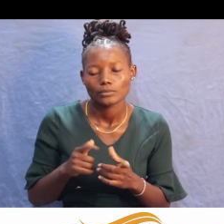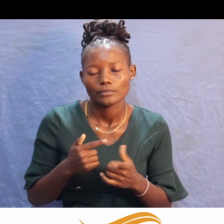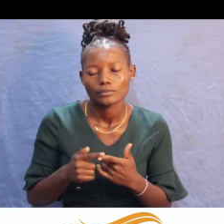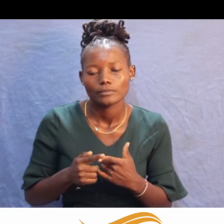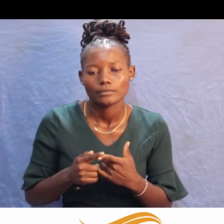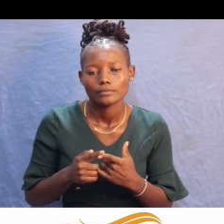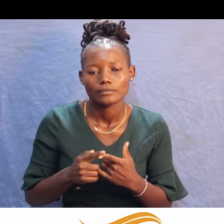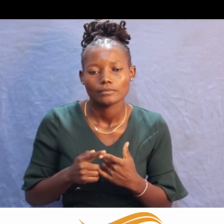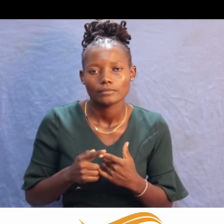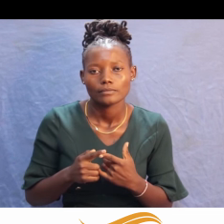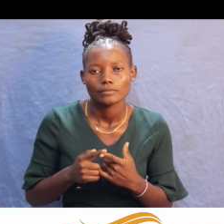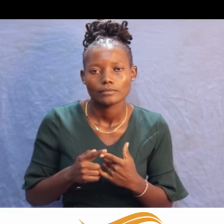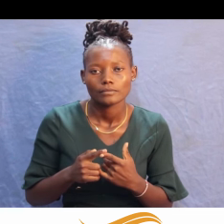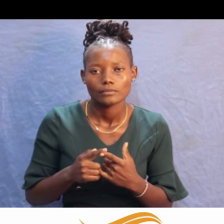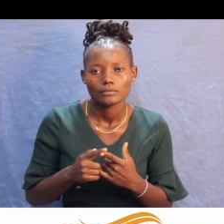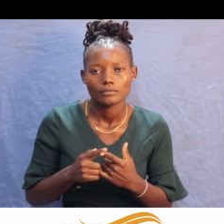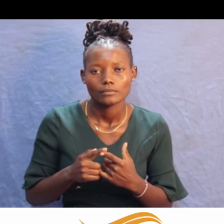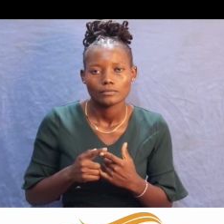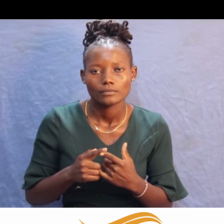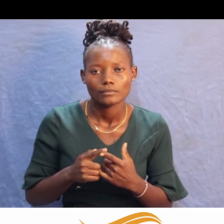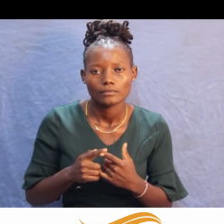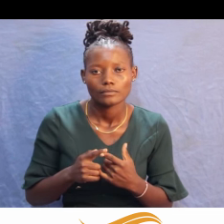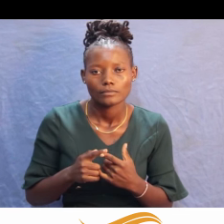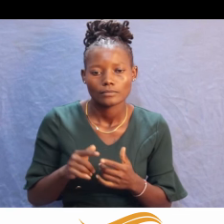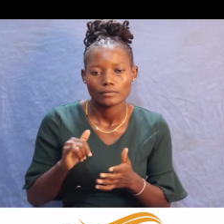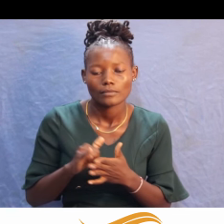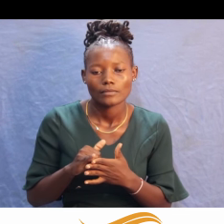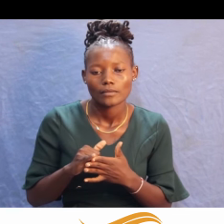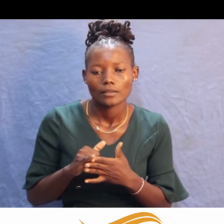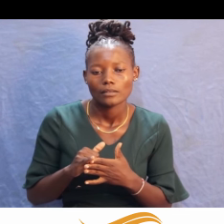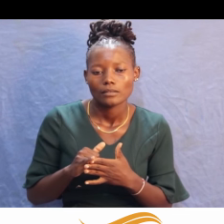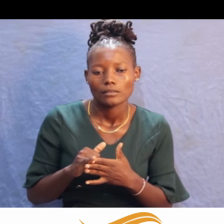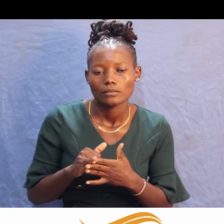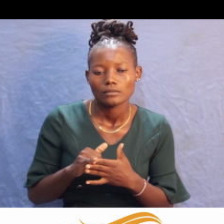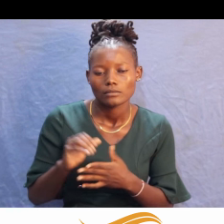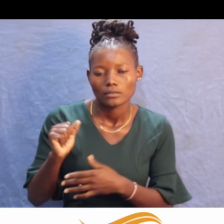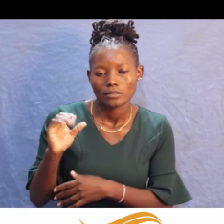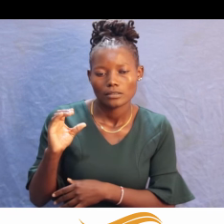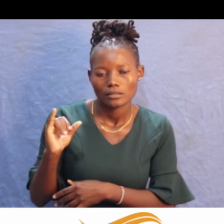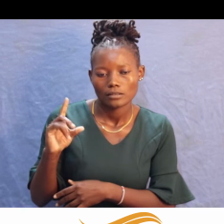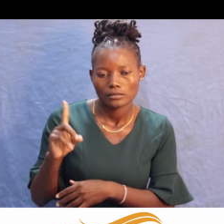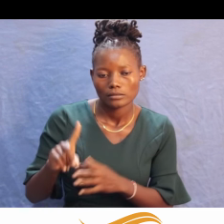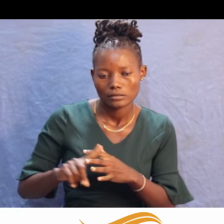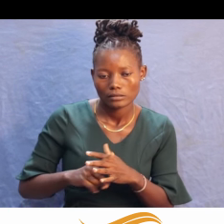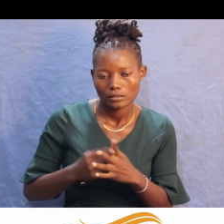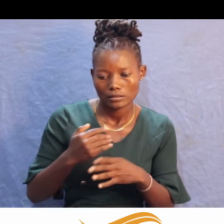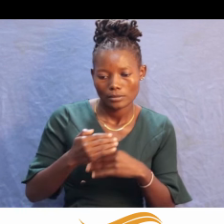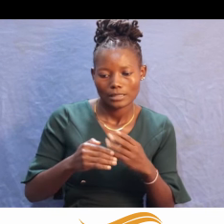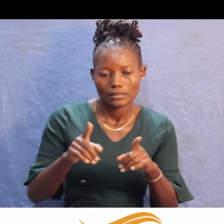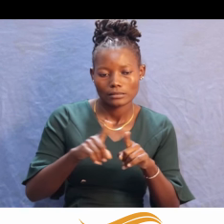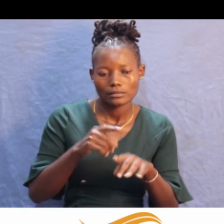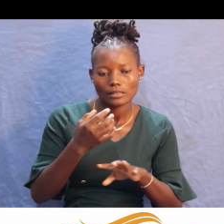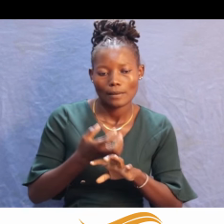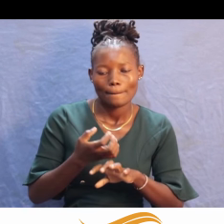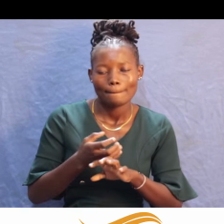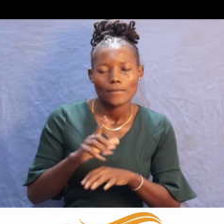And this red mark here, that's where that lactic acid starts building up. And muscle don't like that. Muscle does not like this lactic